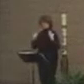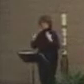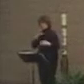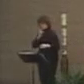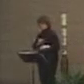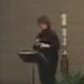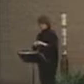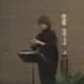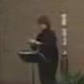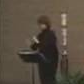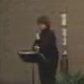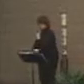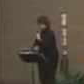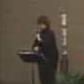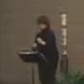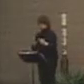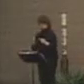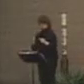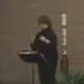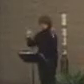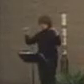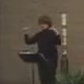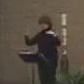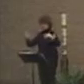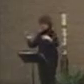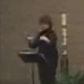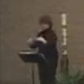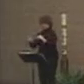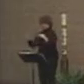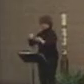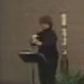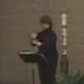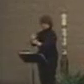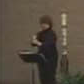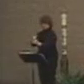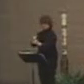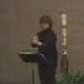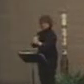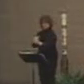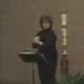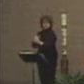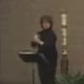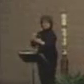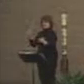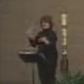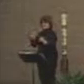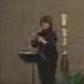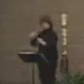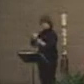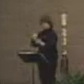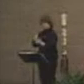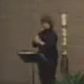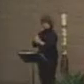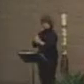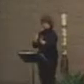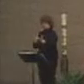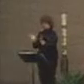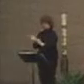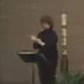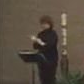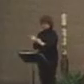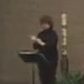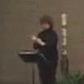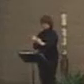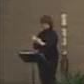races moving towards the center. And the center, of course, is Christ. A